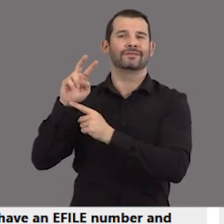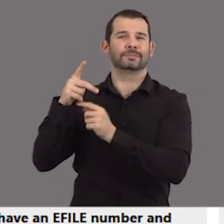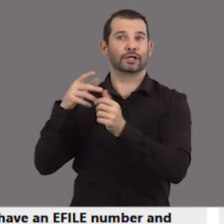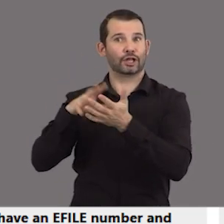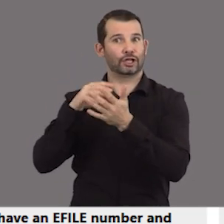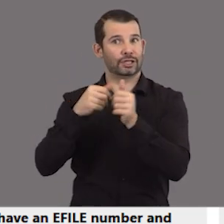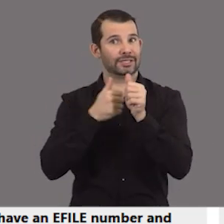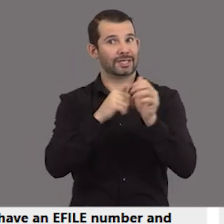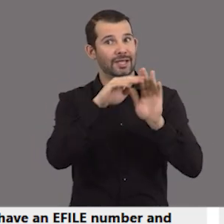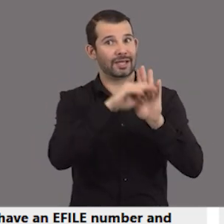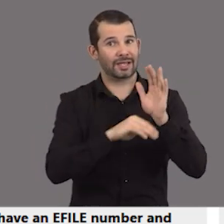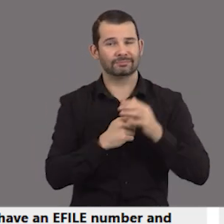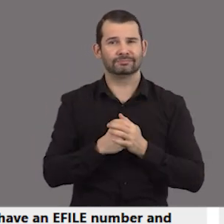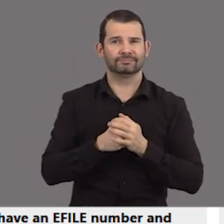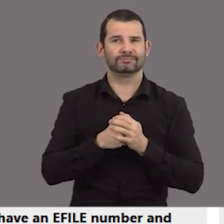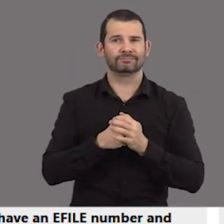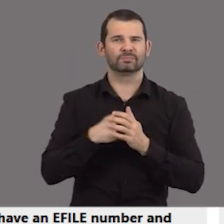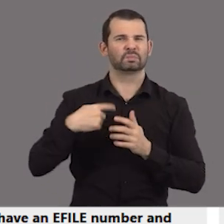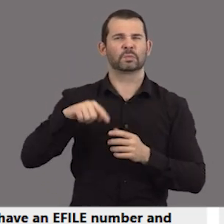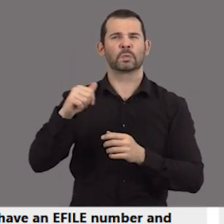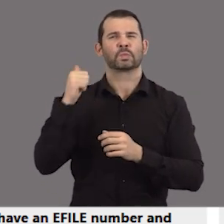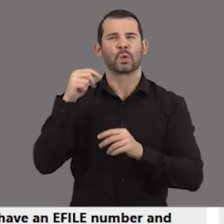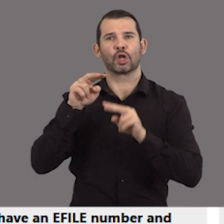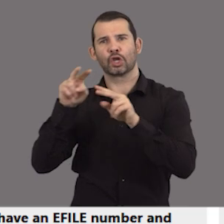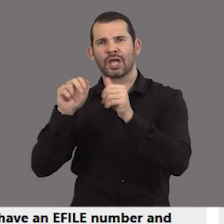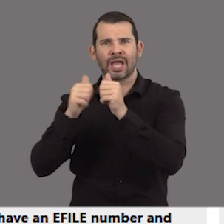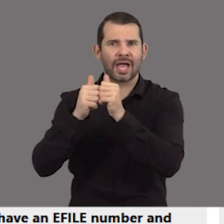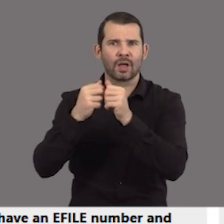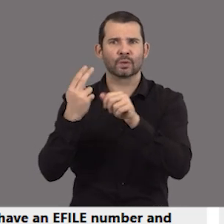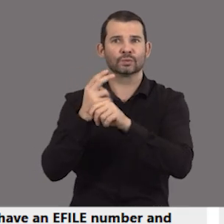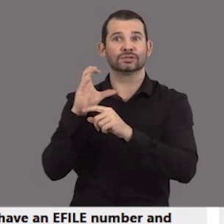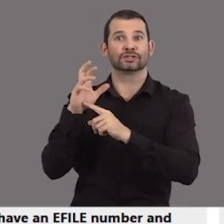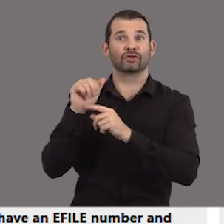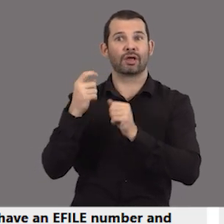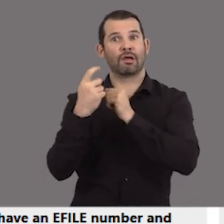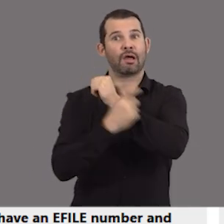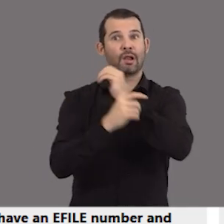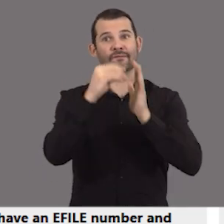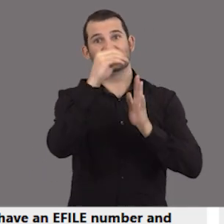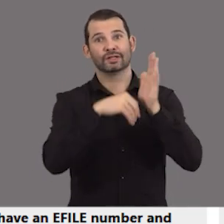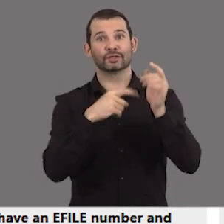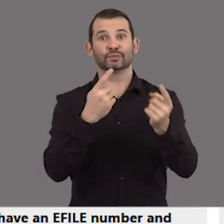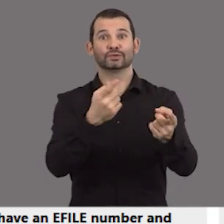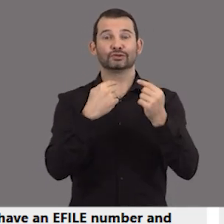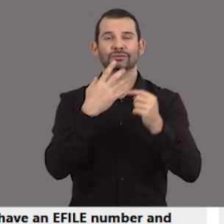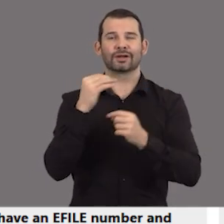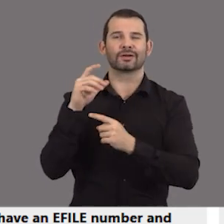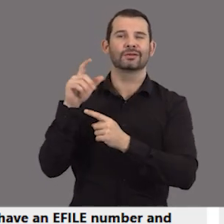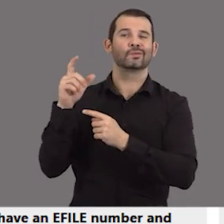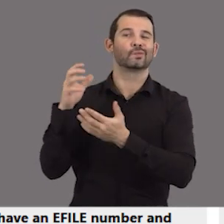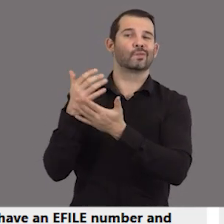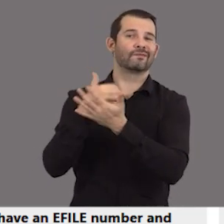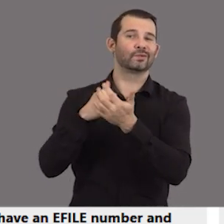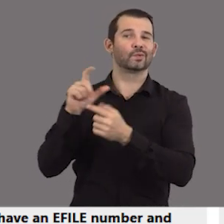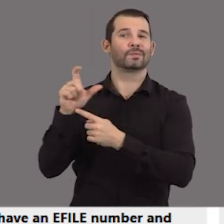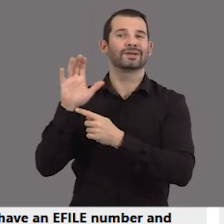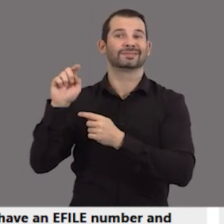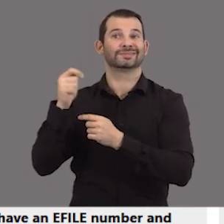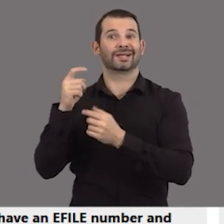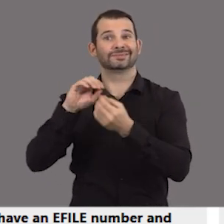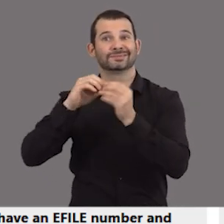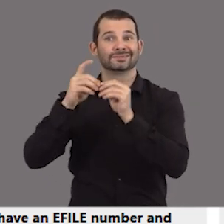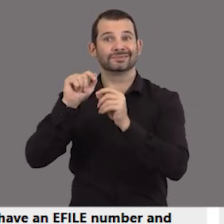Guide. We won't be looking at how to use CRA's Autofill My Return and Revenue Quebec's tax data